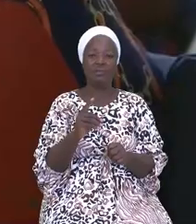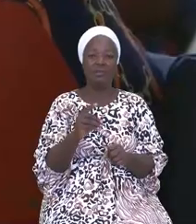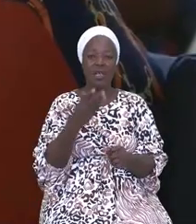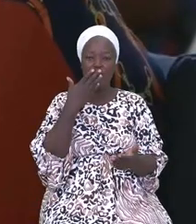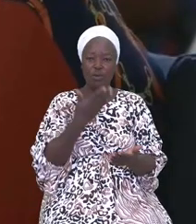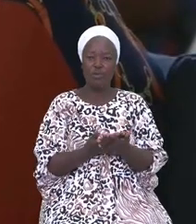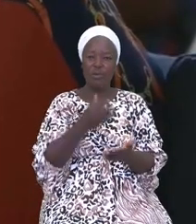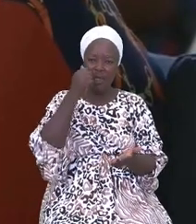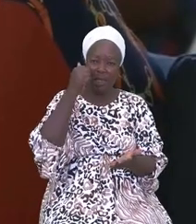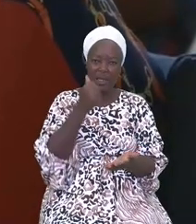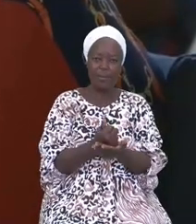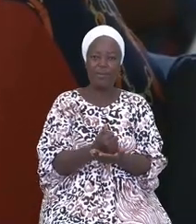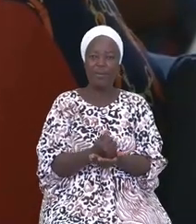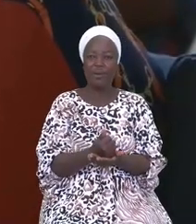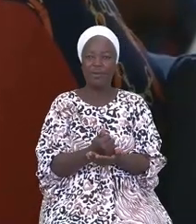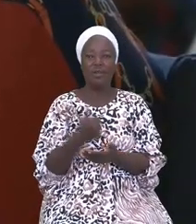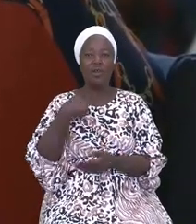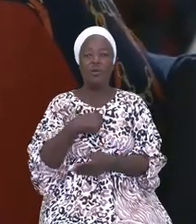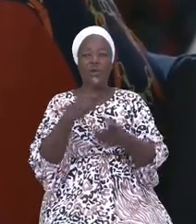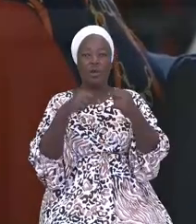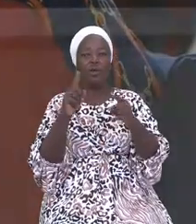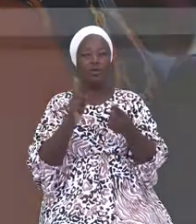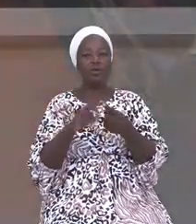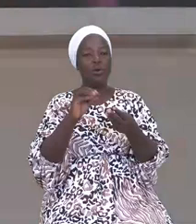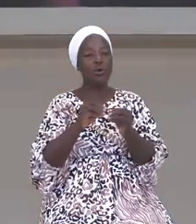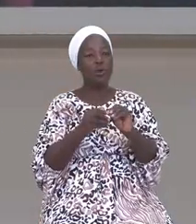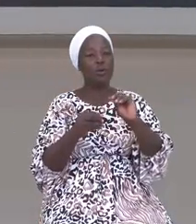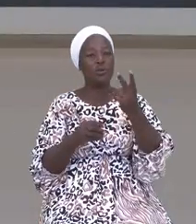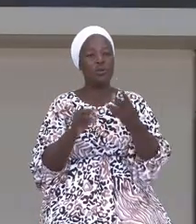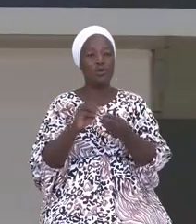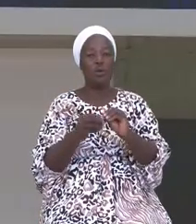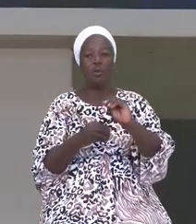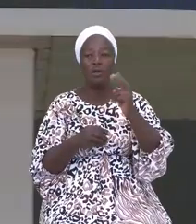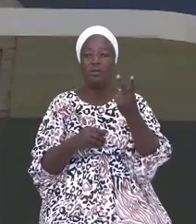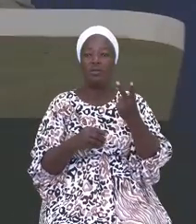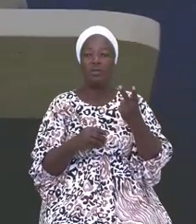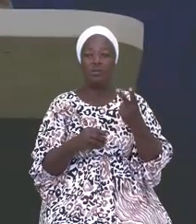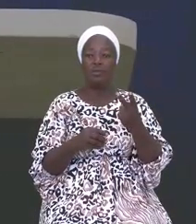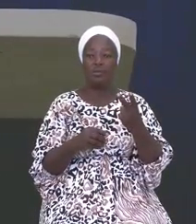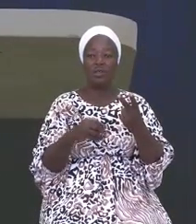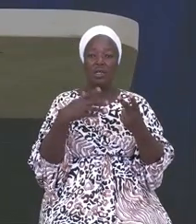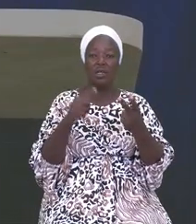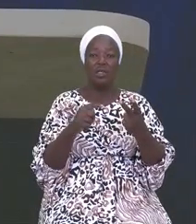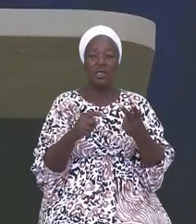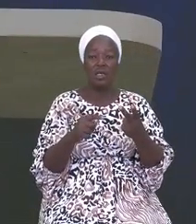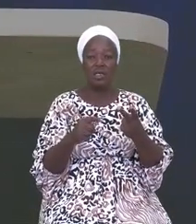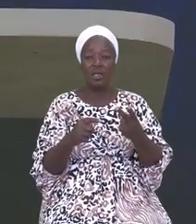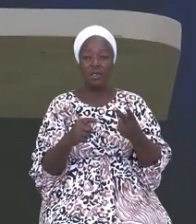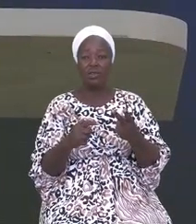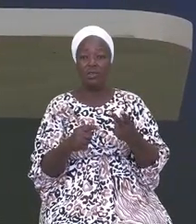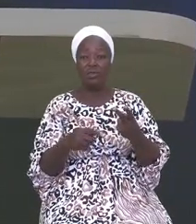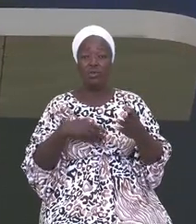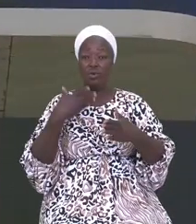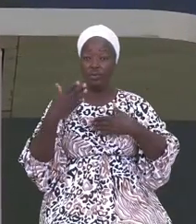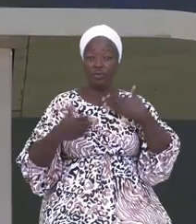Amen. We come to number two. Number two, the delightful